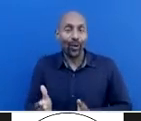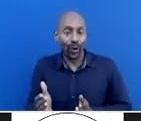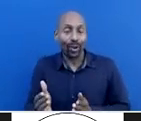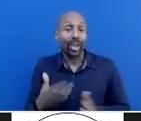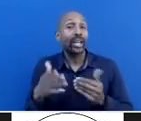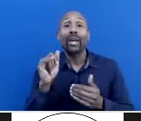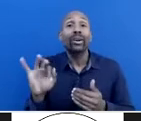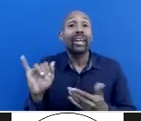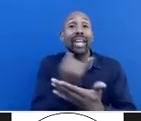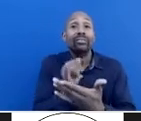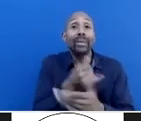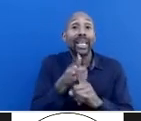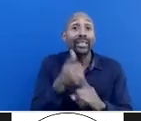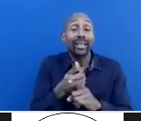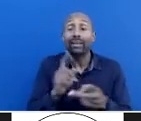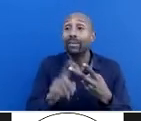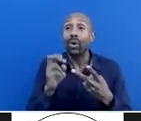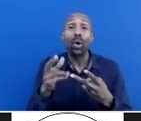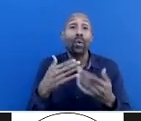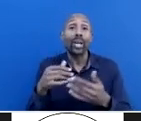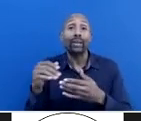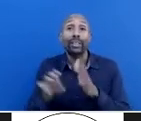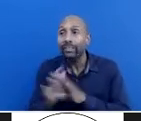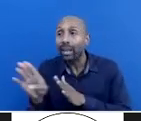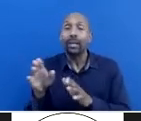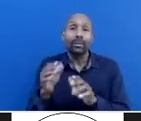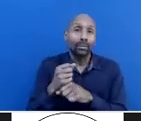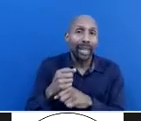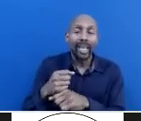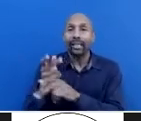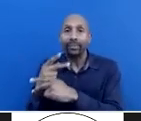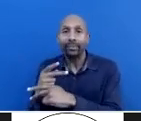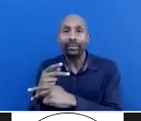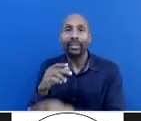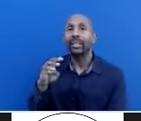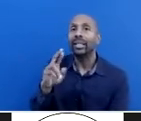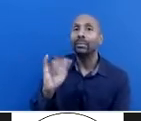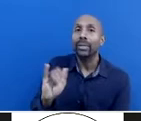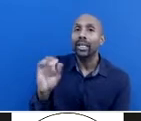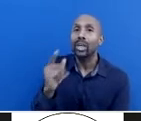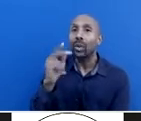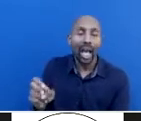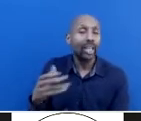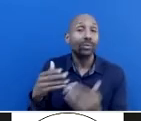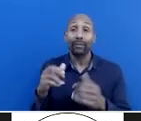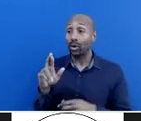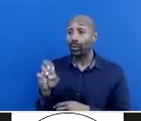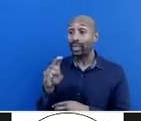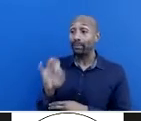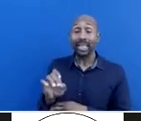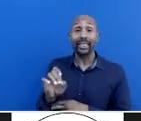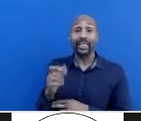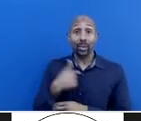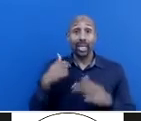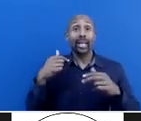the materials that they craft, the bricolage, the remix that they make. There